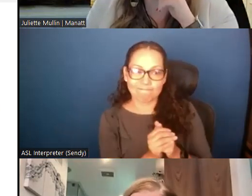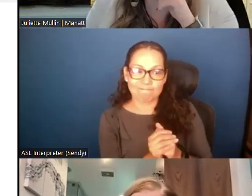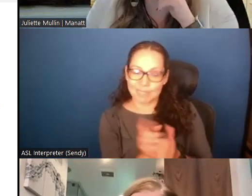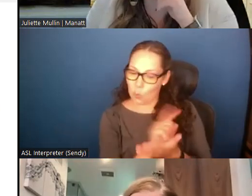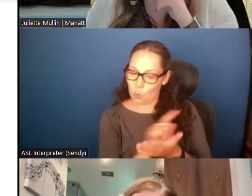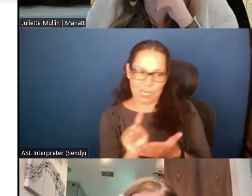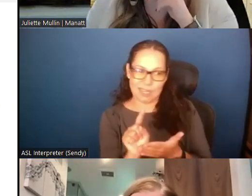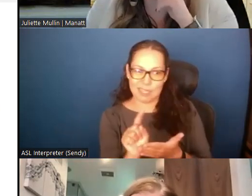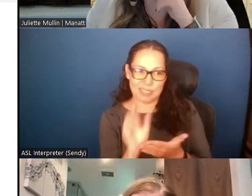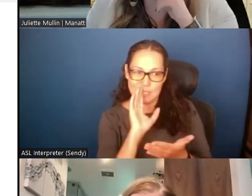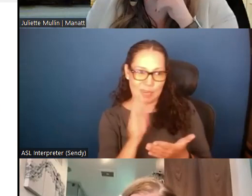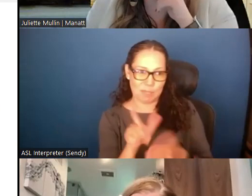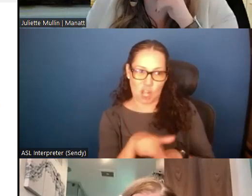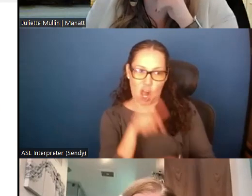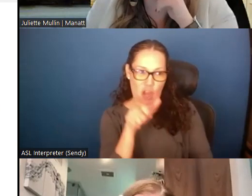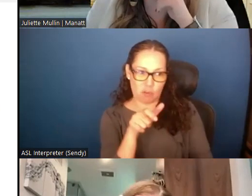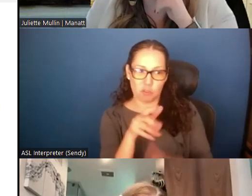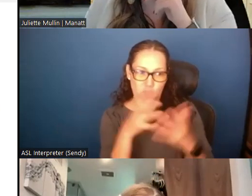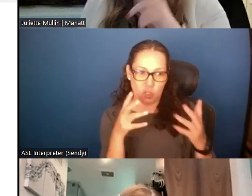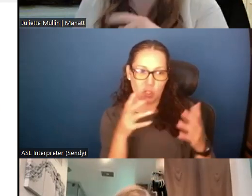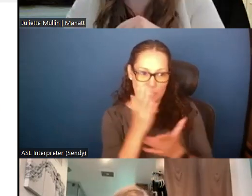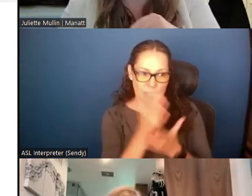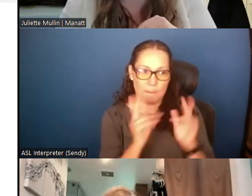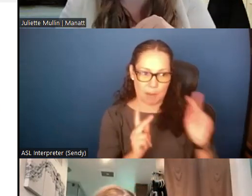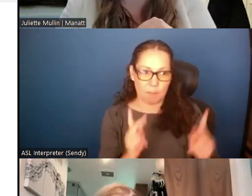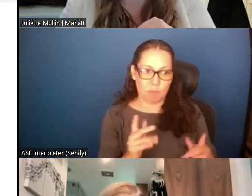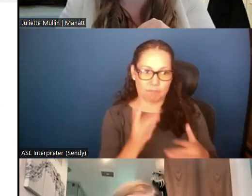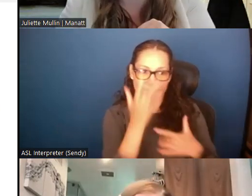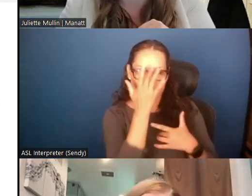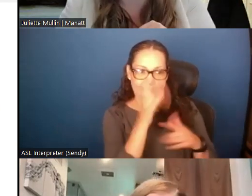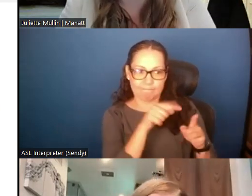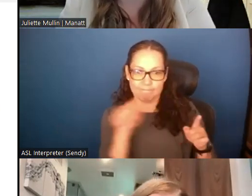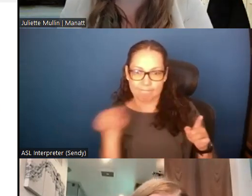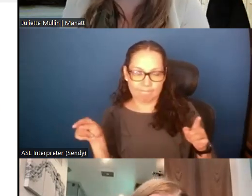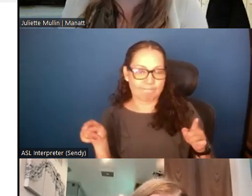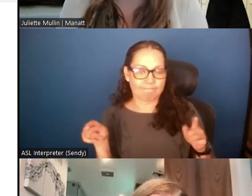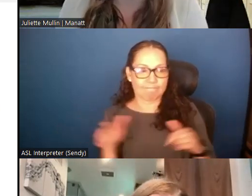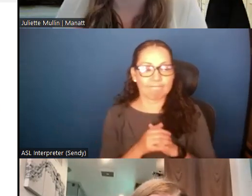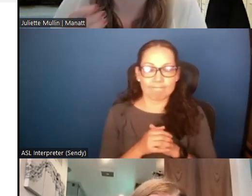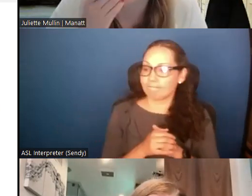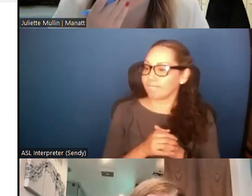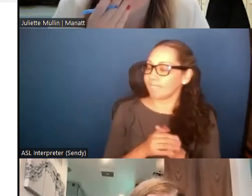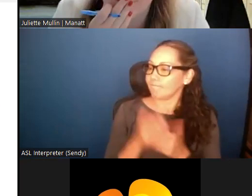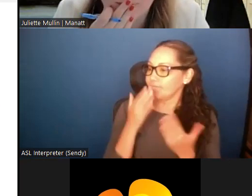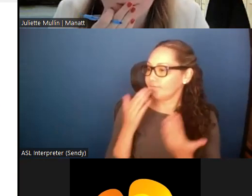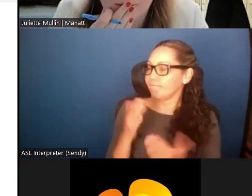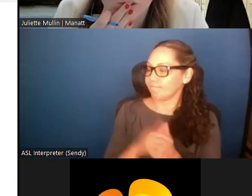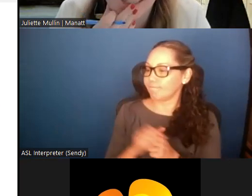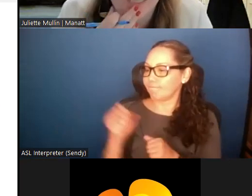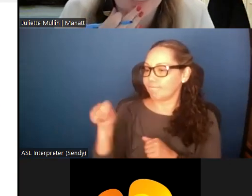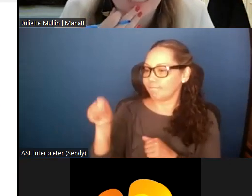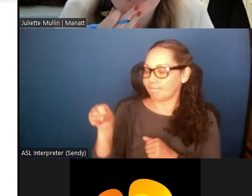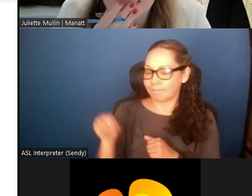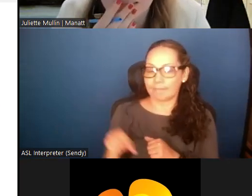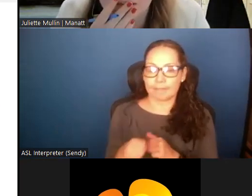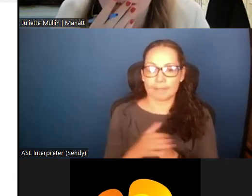too long for some people. Thank you. Thank you. Yeah, completely tracking